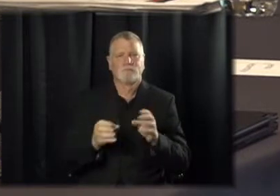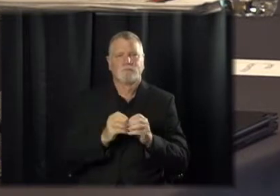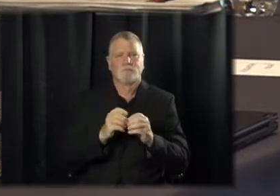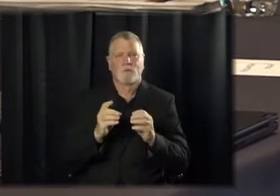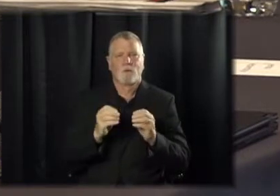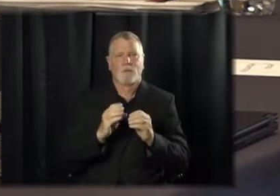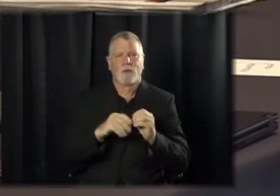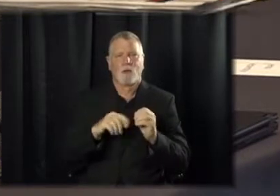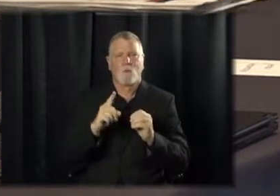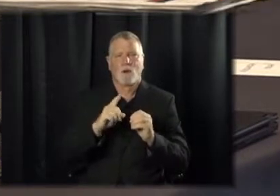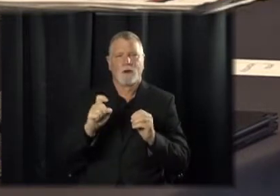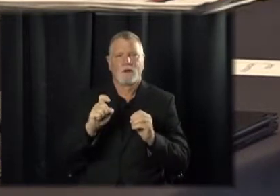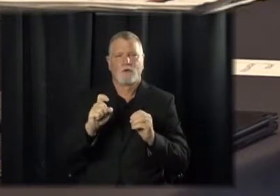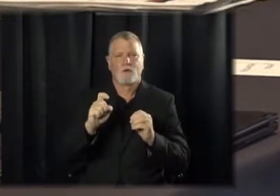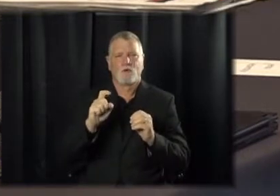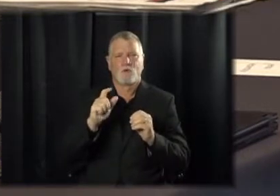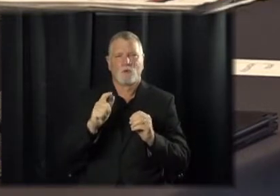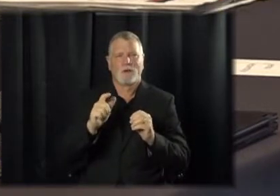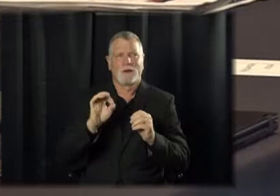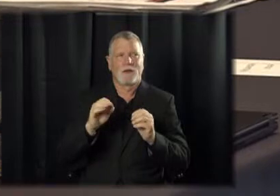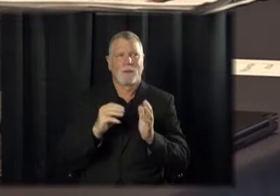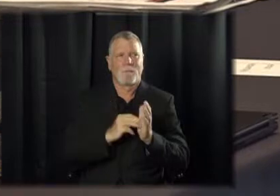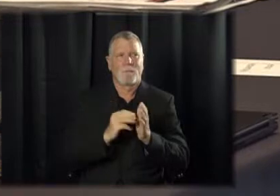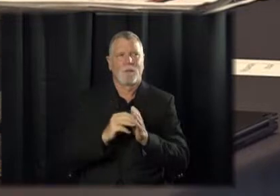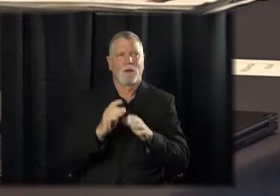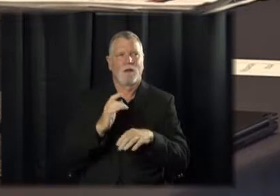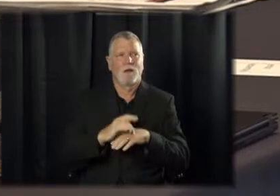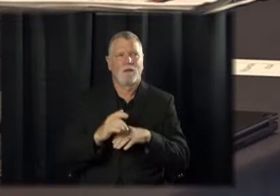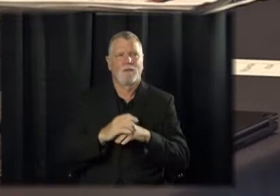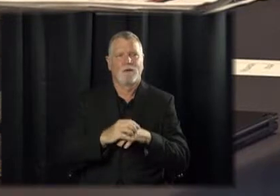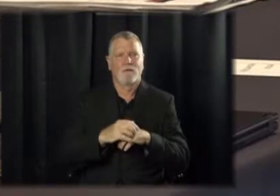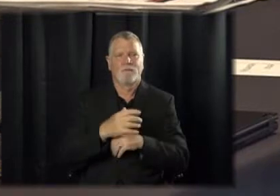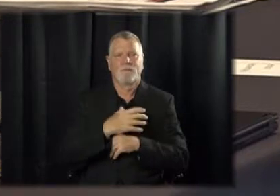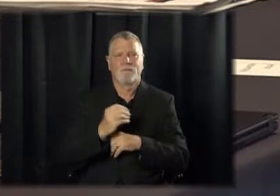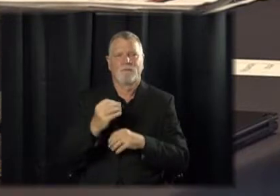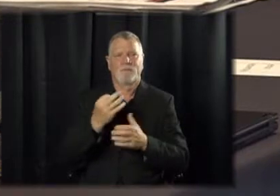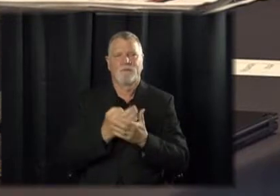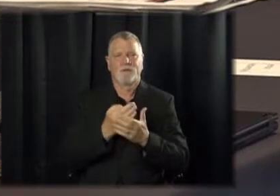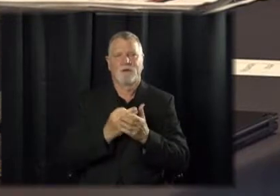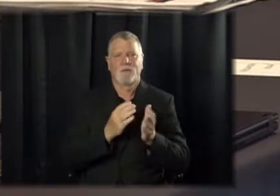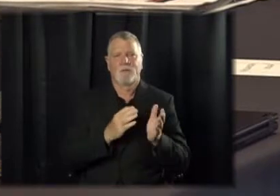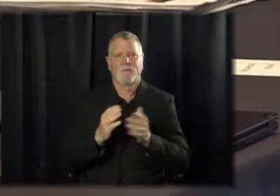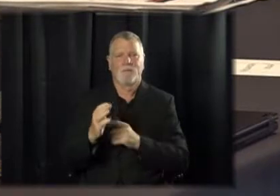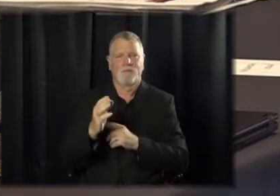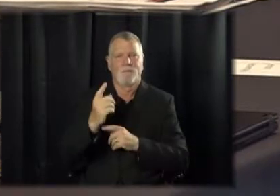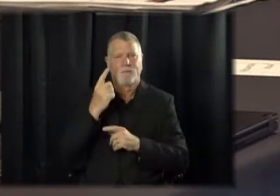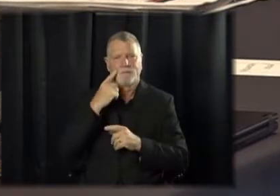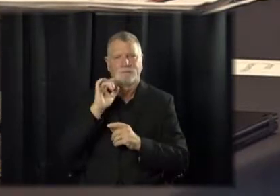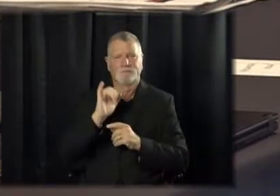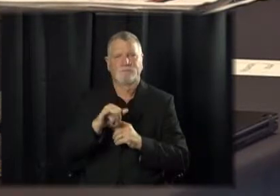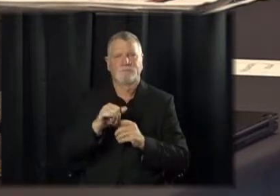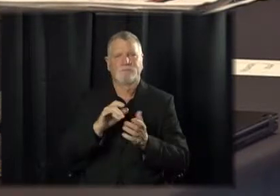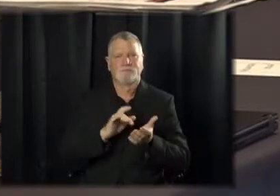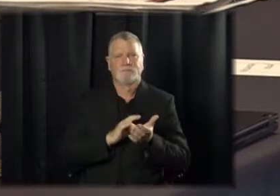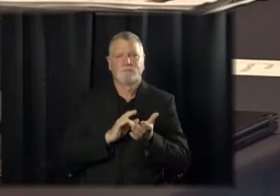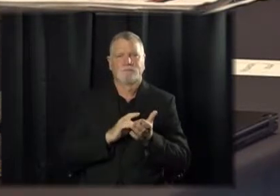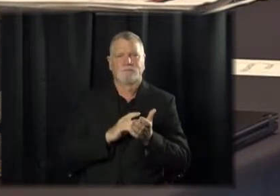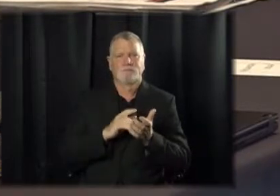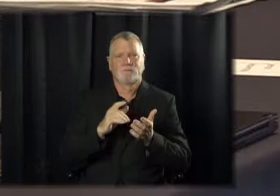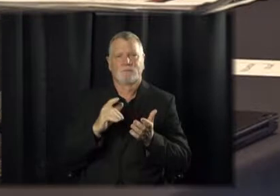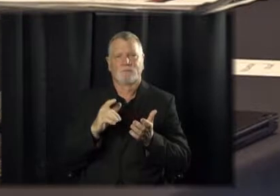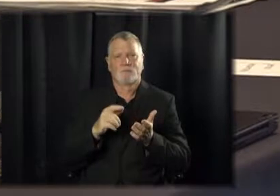over $129 million available. Finally, the fiscal plan supports the creation of a medical student